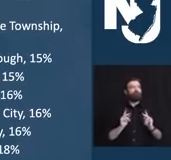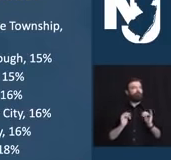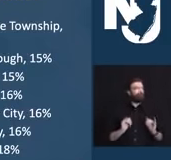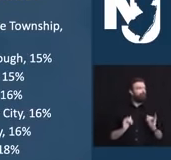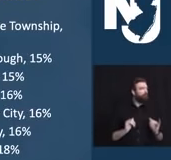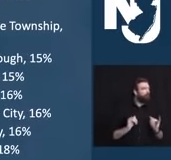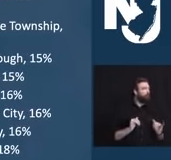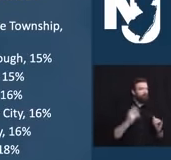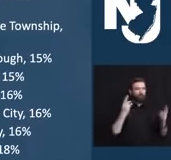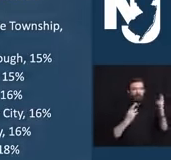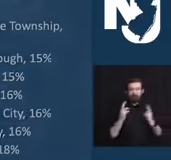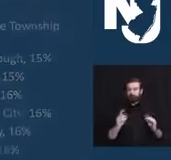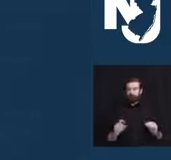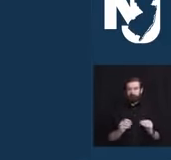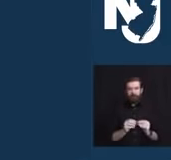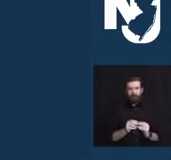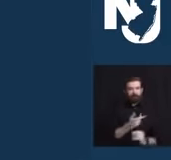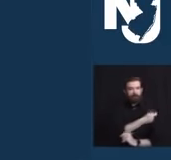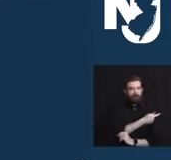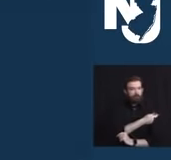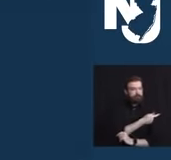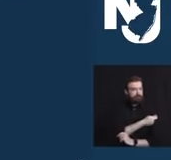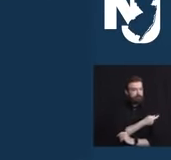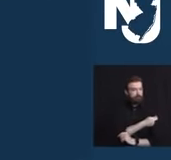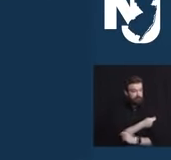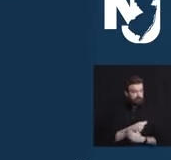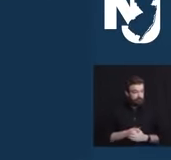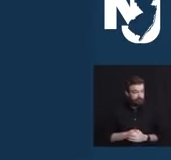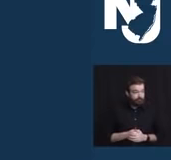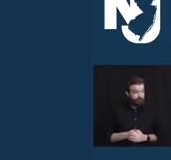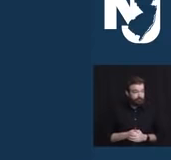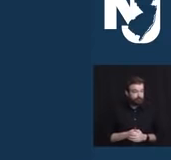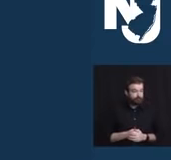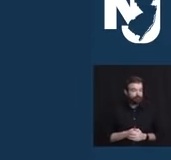like any good campaign, we're also putting an army of boots on the